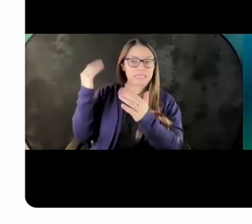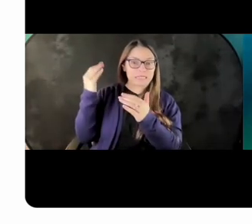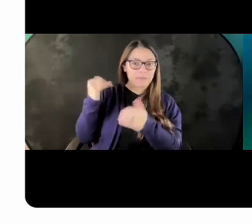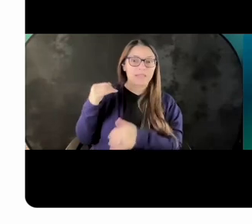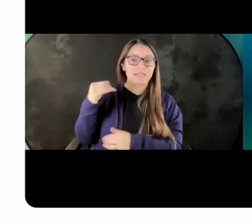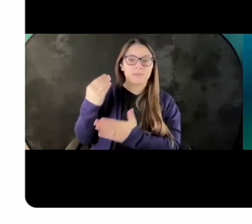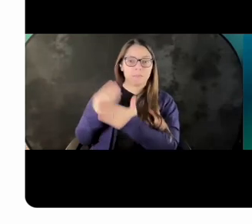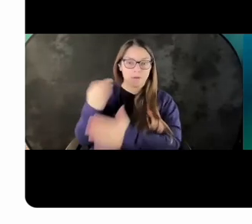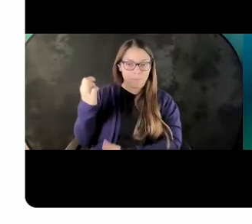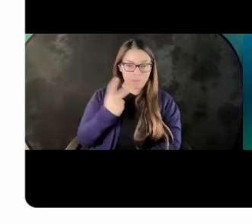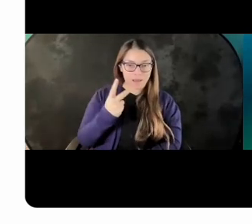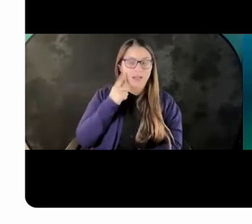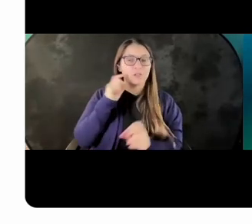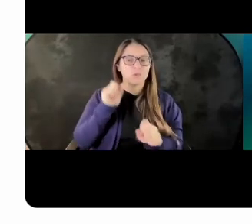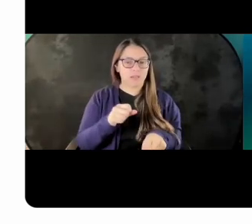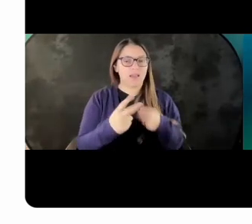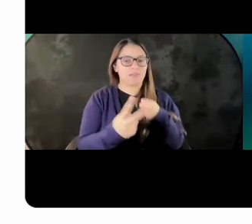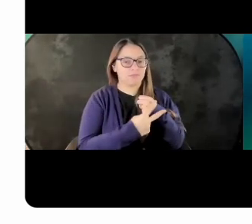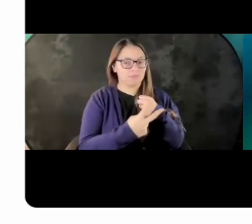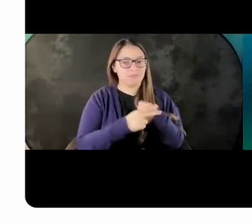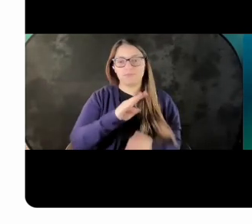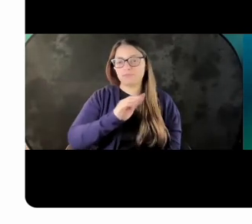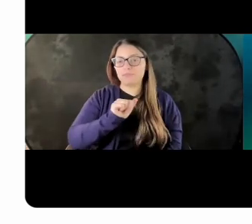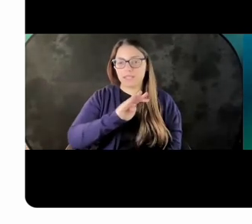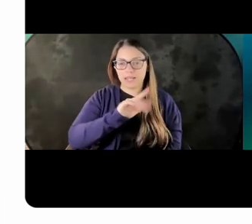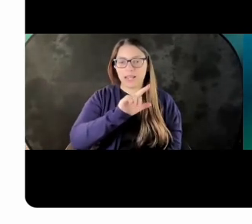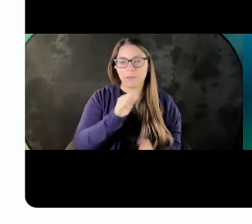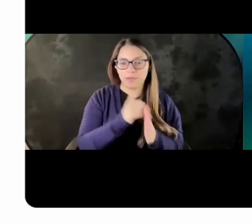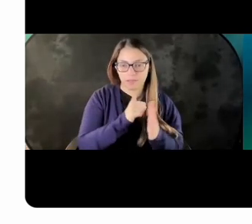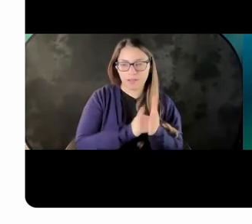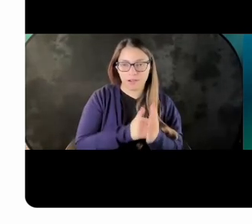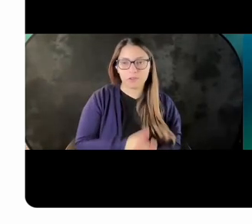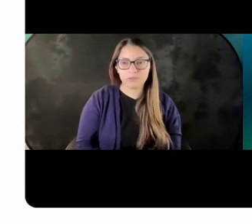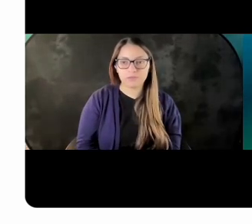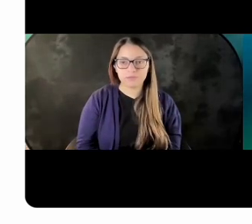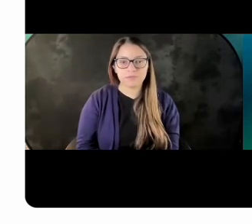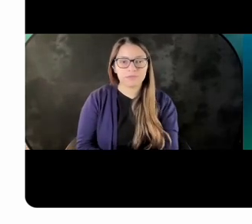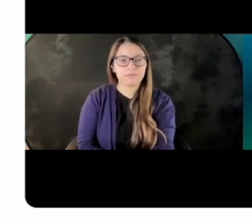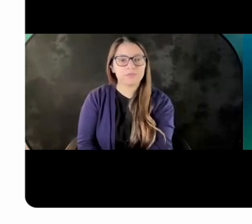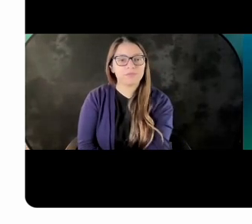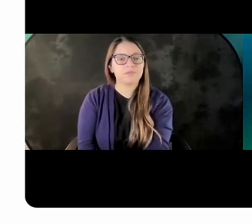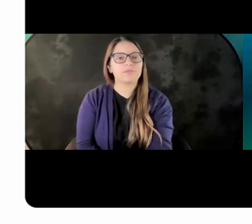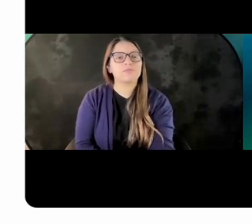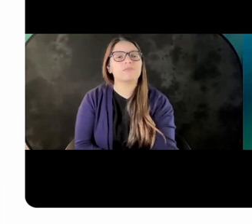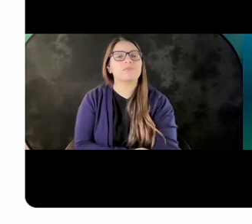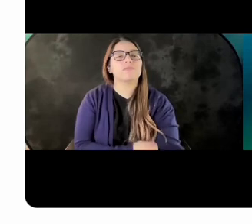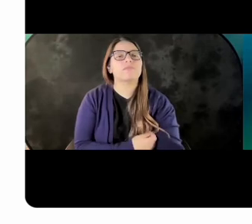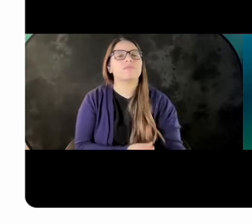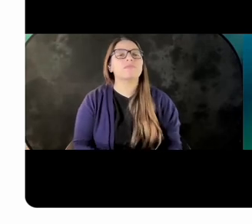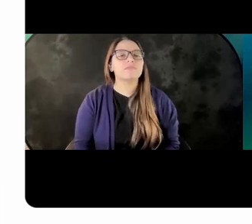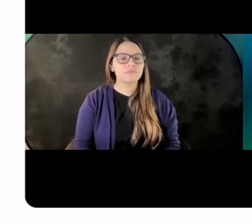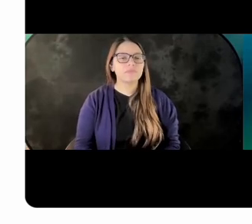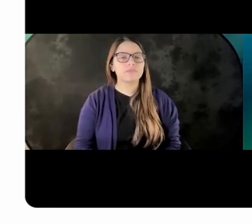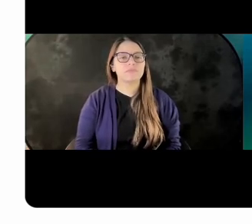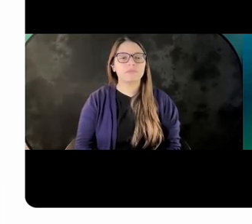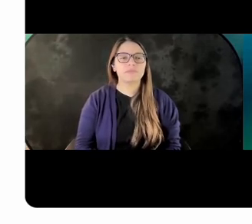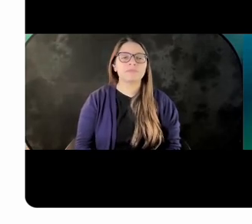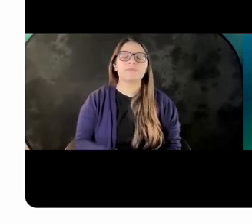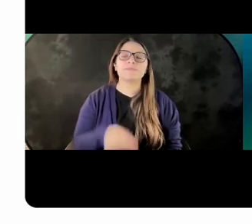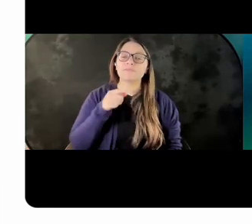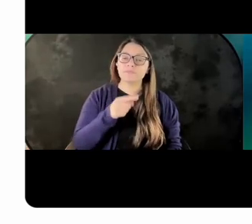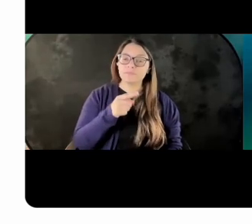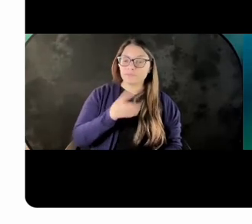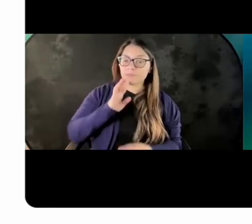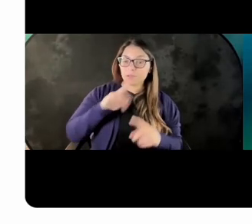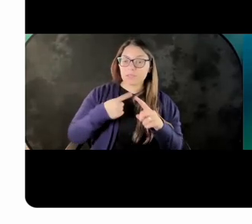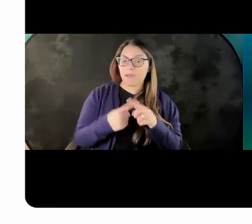account. On the next slide. Let's talk a little bit about free help in preparing your tax